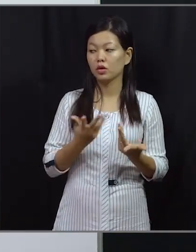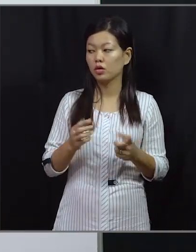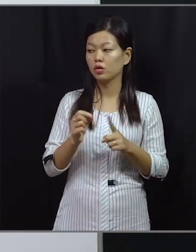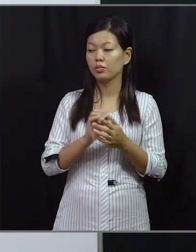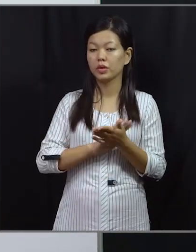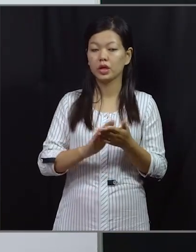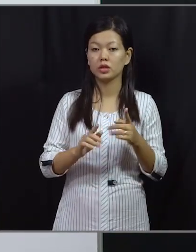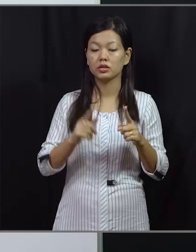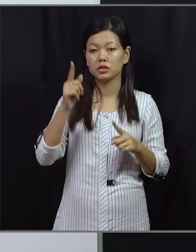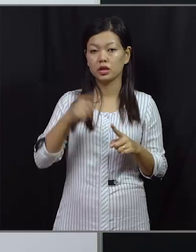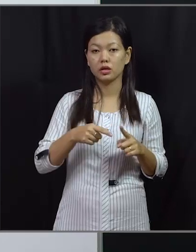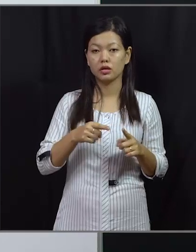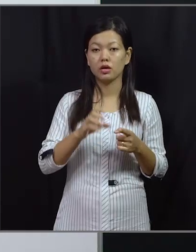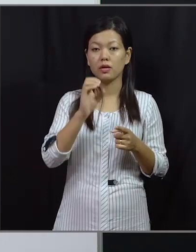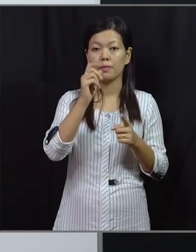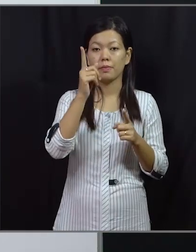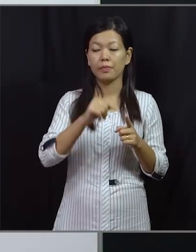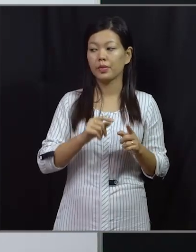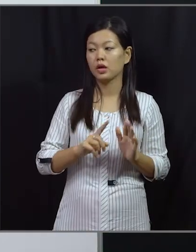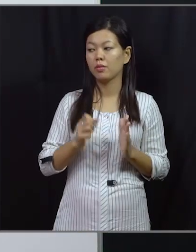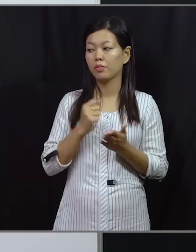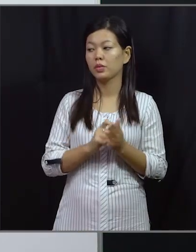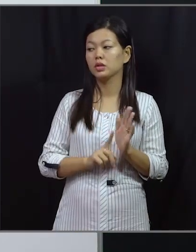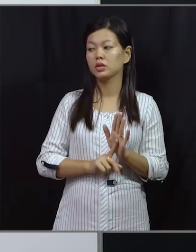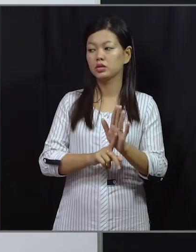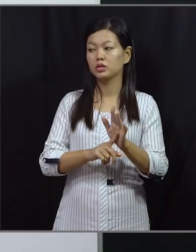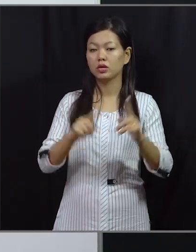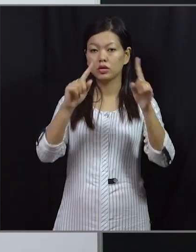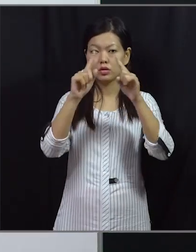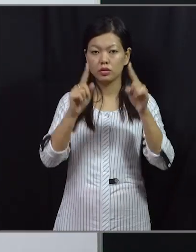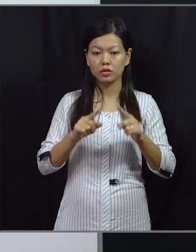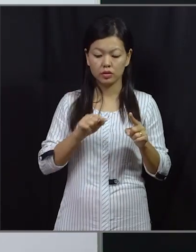is for empty set. This represents the empty set.